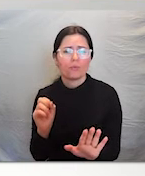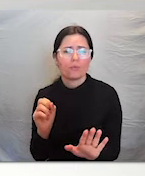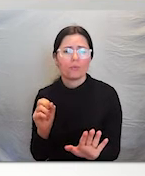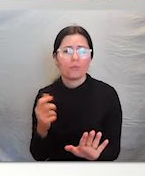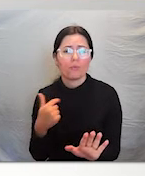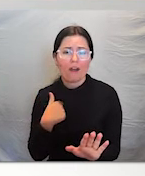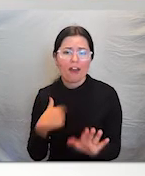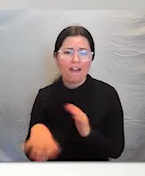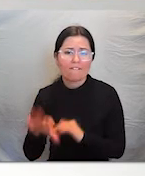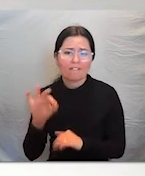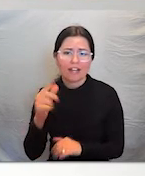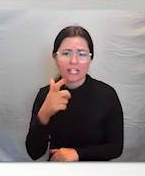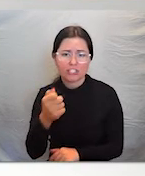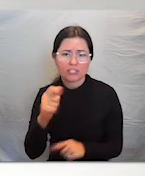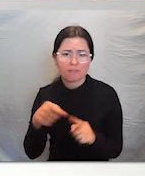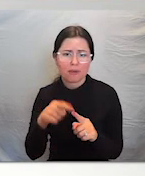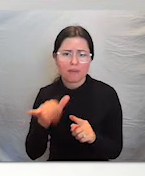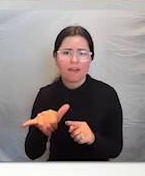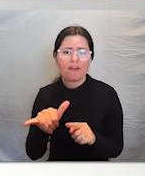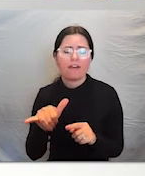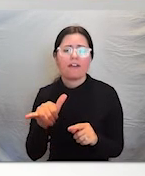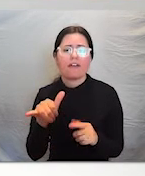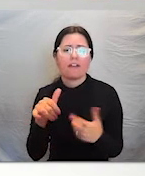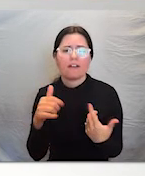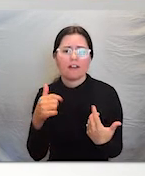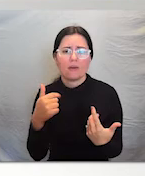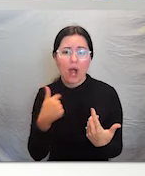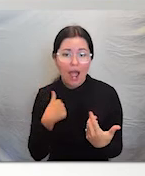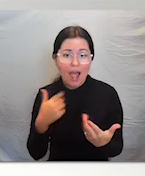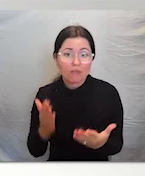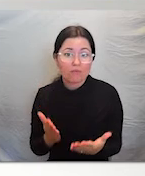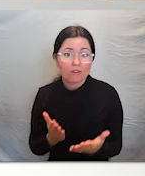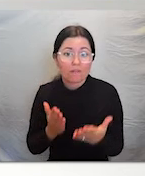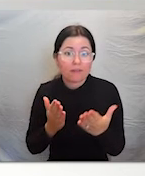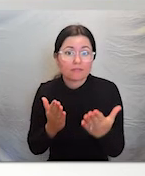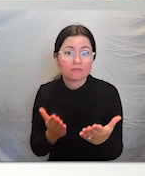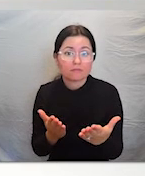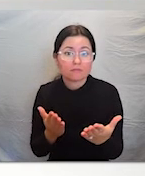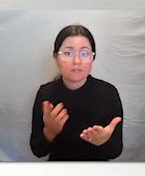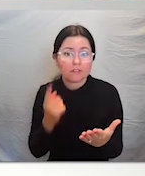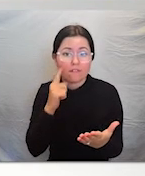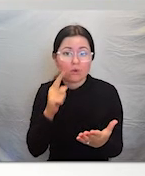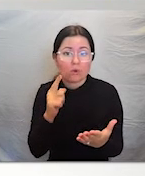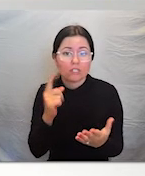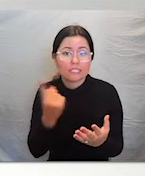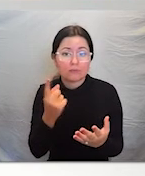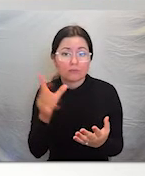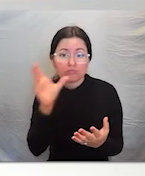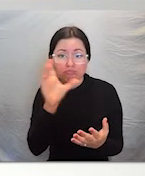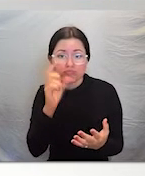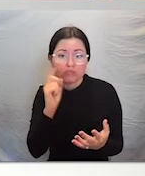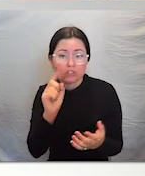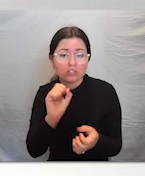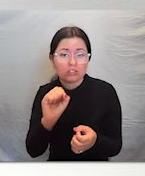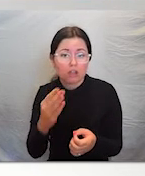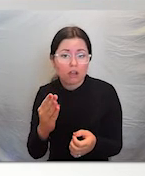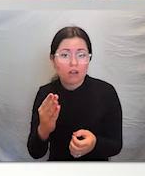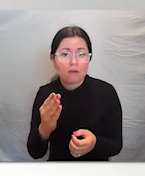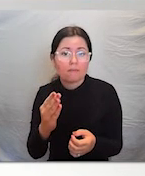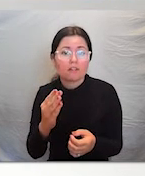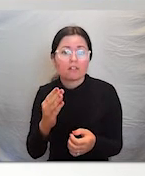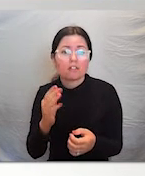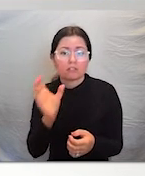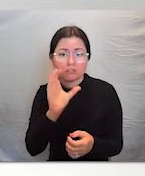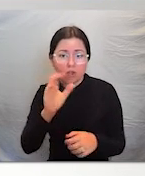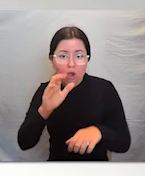interesting is that what I suggest for a job seeker is to always look on the